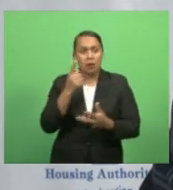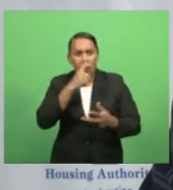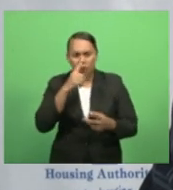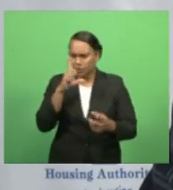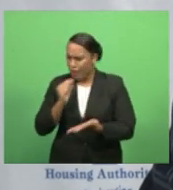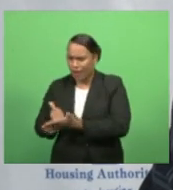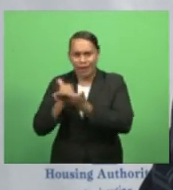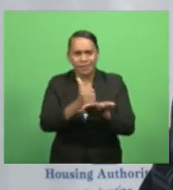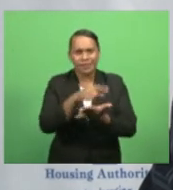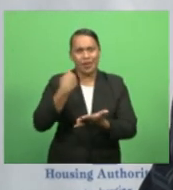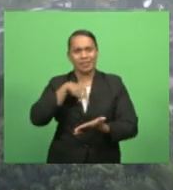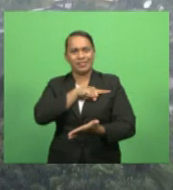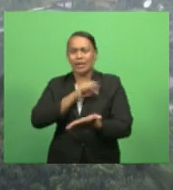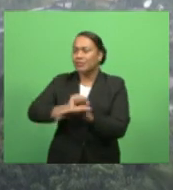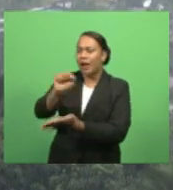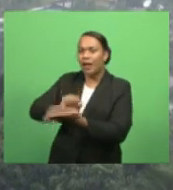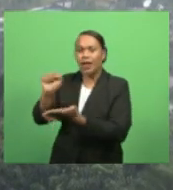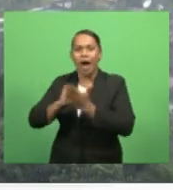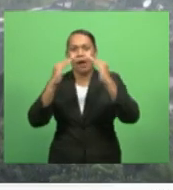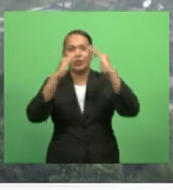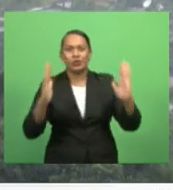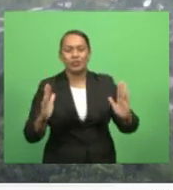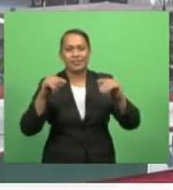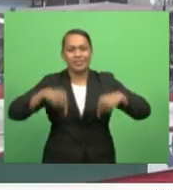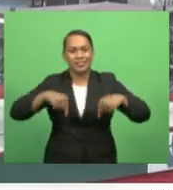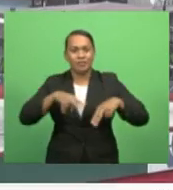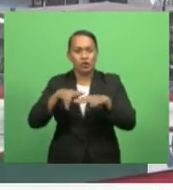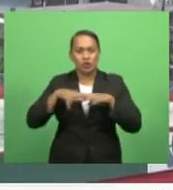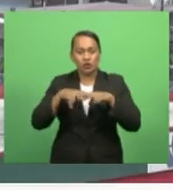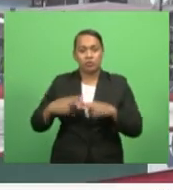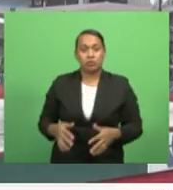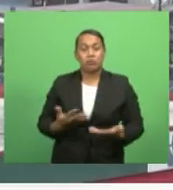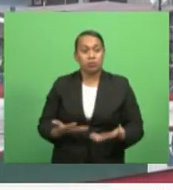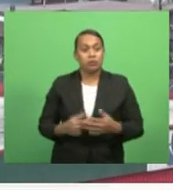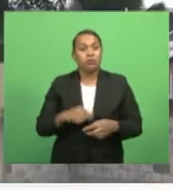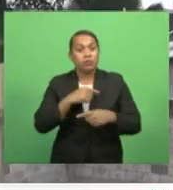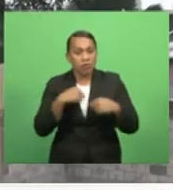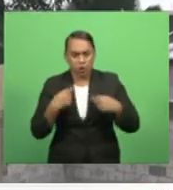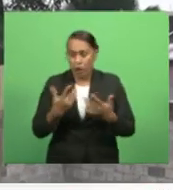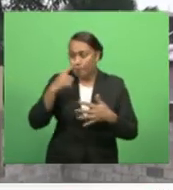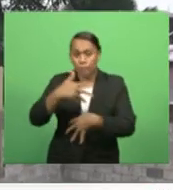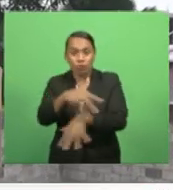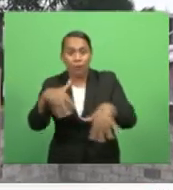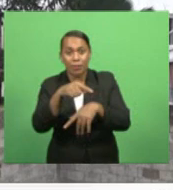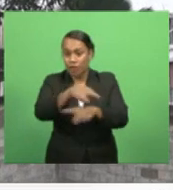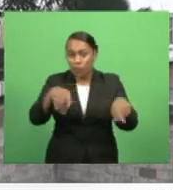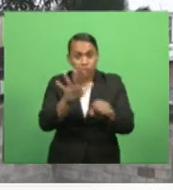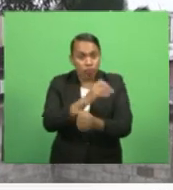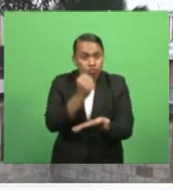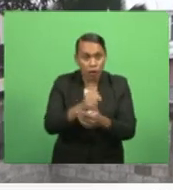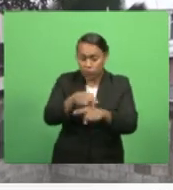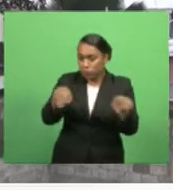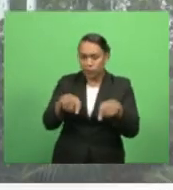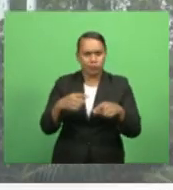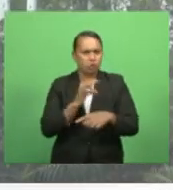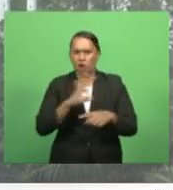selling our lots. Sen has assured the public that by doing this, the authority has not deviated from its